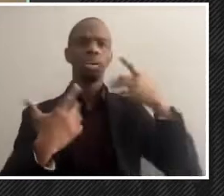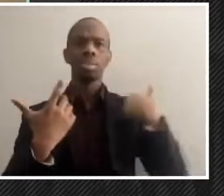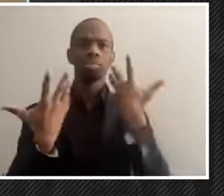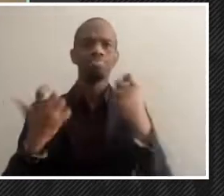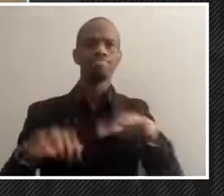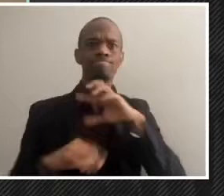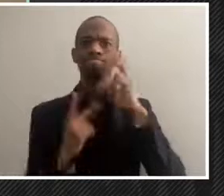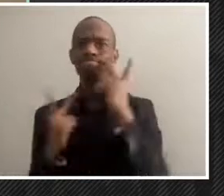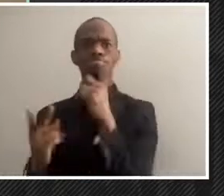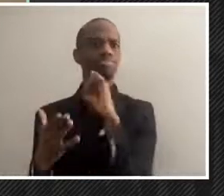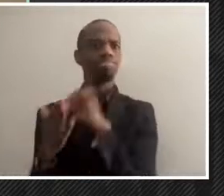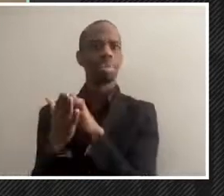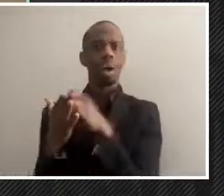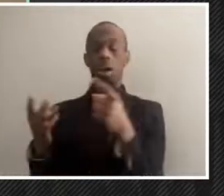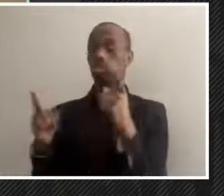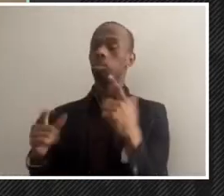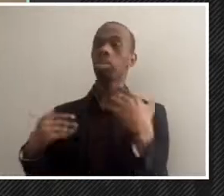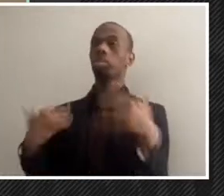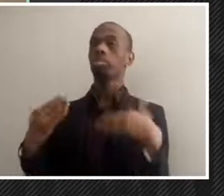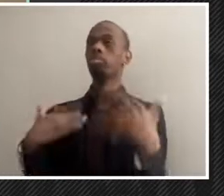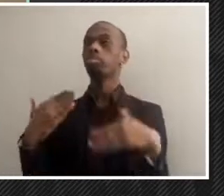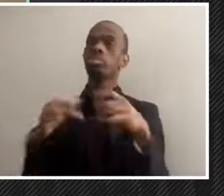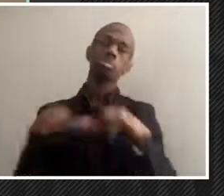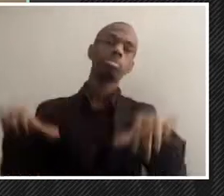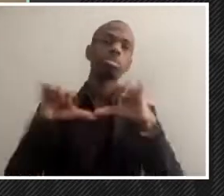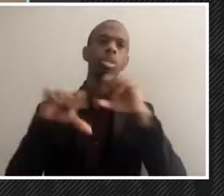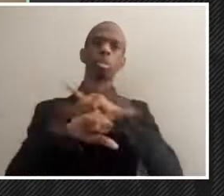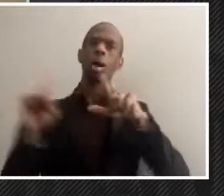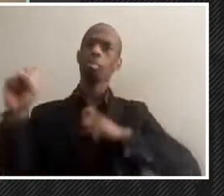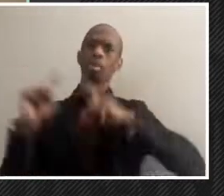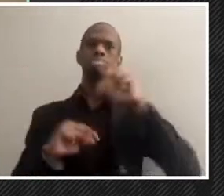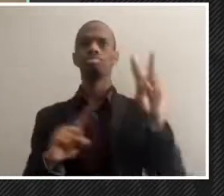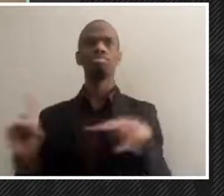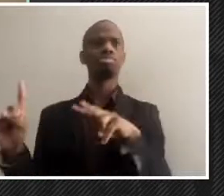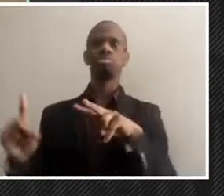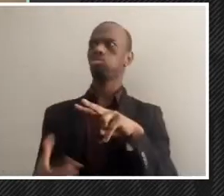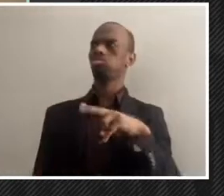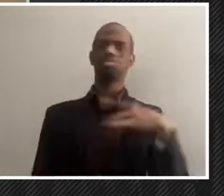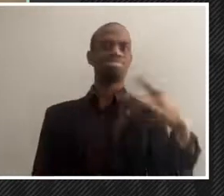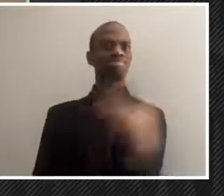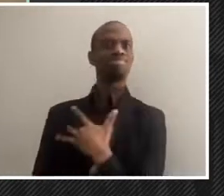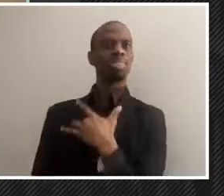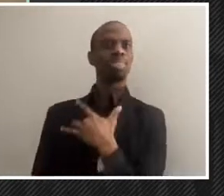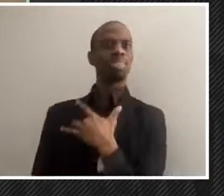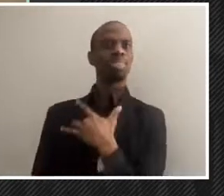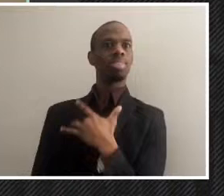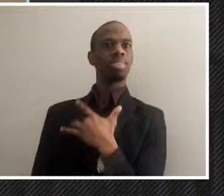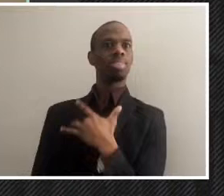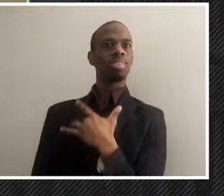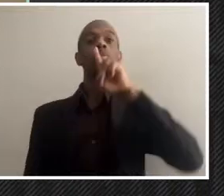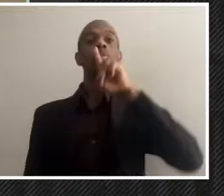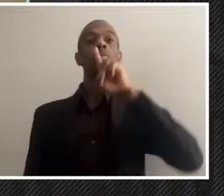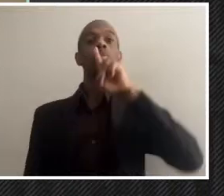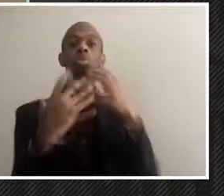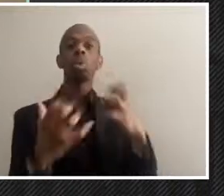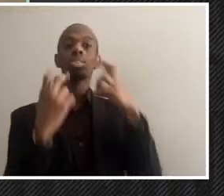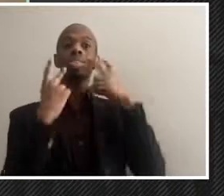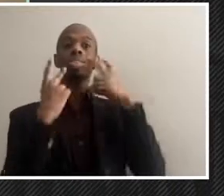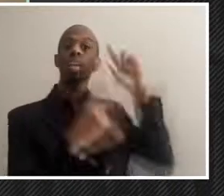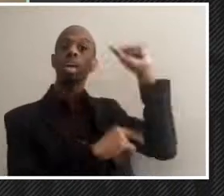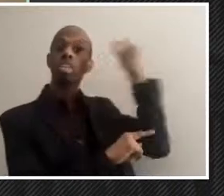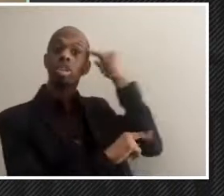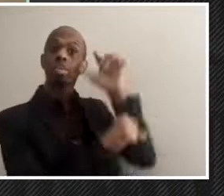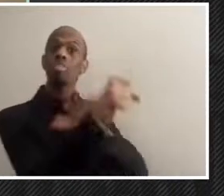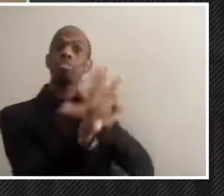hope is that they really want to see a compassionate government. I think even through mutual aid, like, they model a very